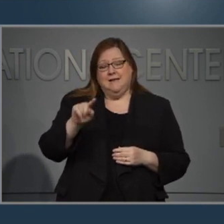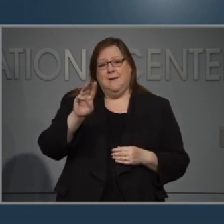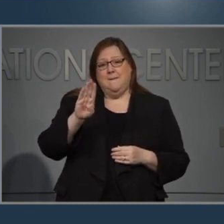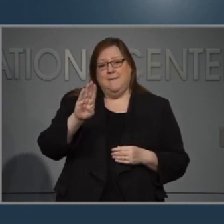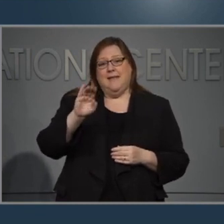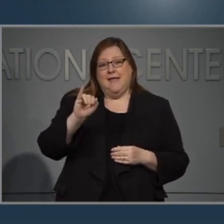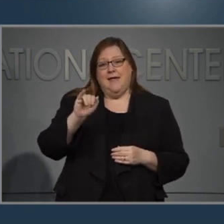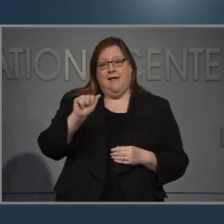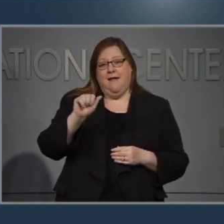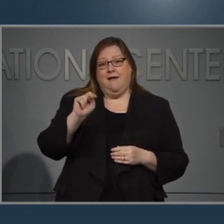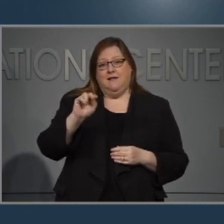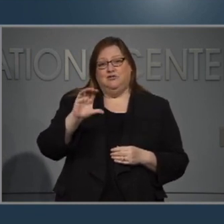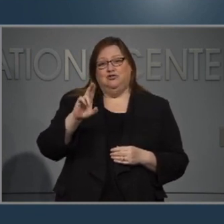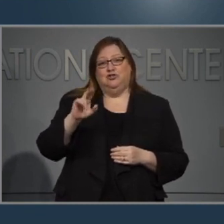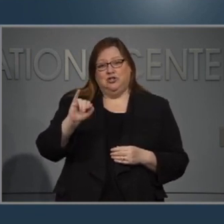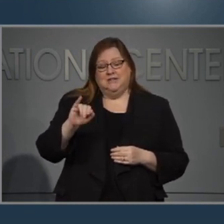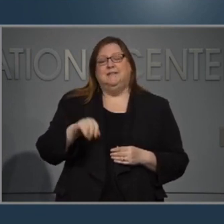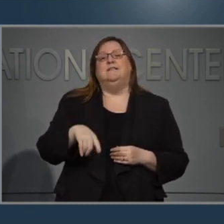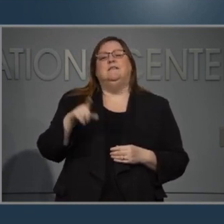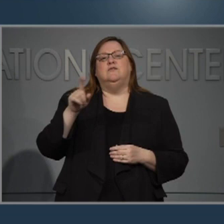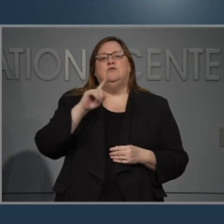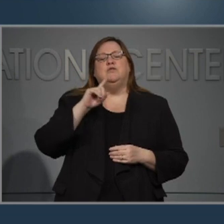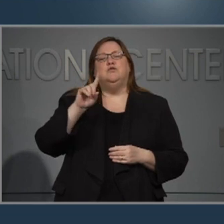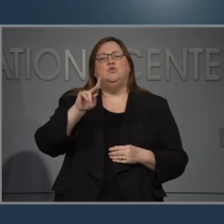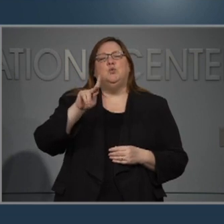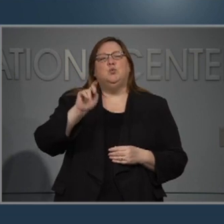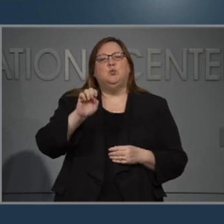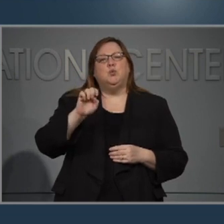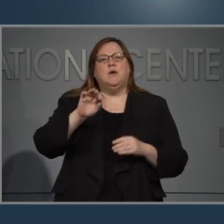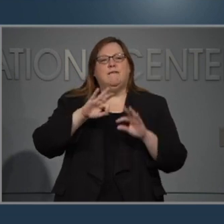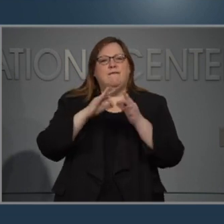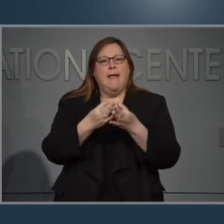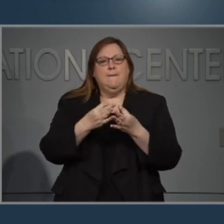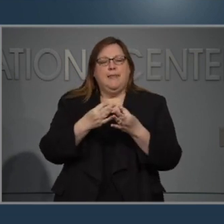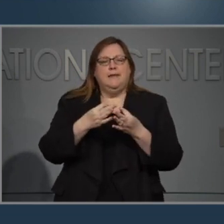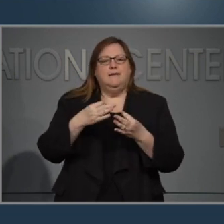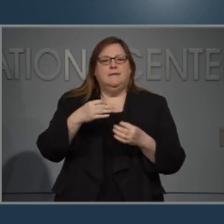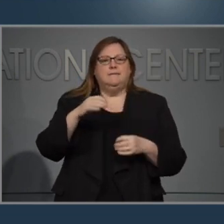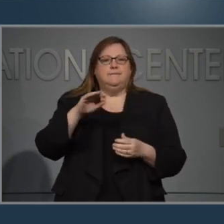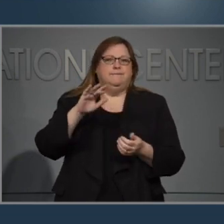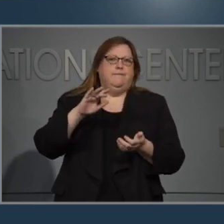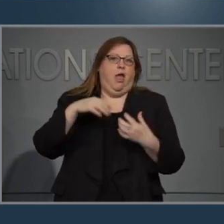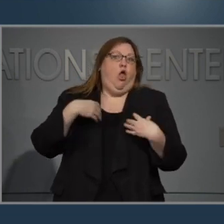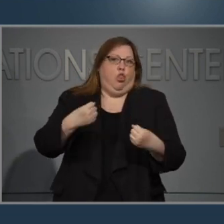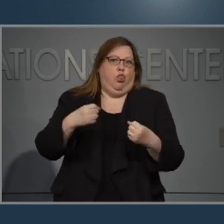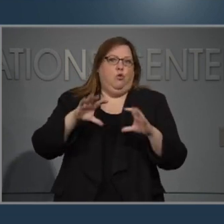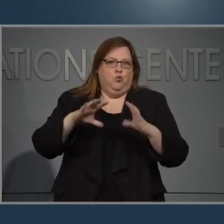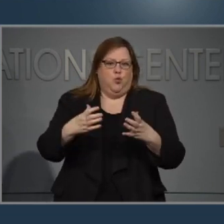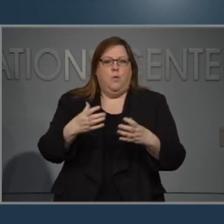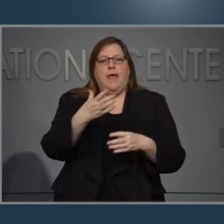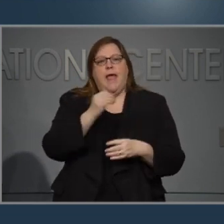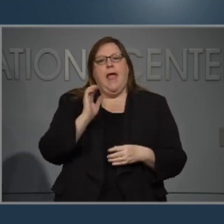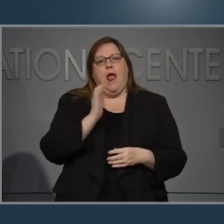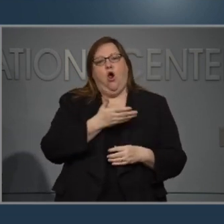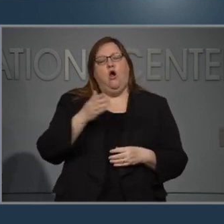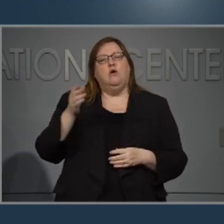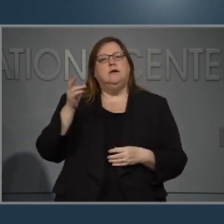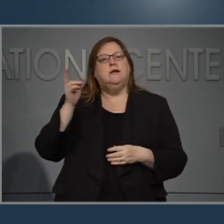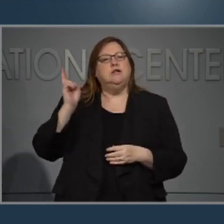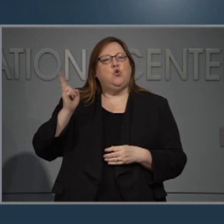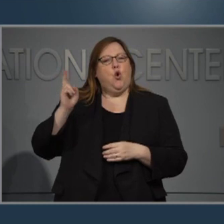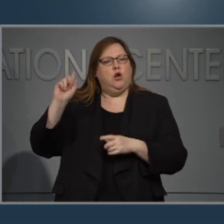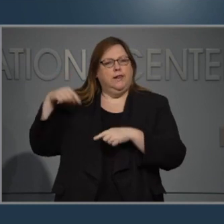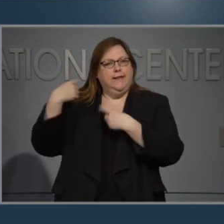Health, and a member of our Historically Marginalized Population COVID-19 Response Work Group. Also with us today is